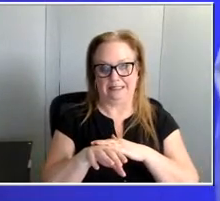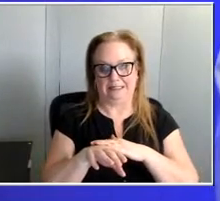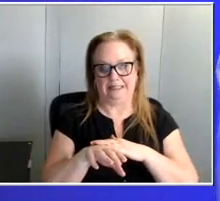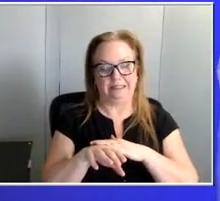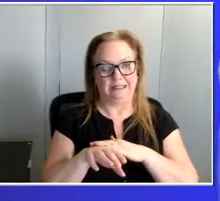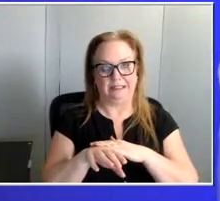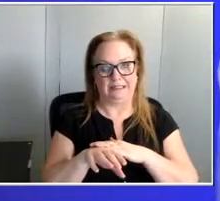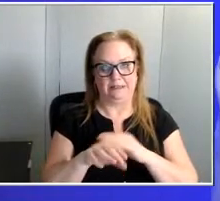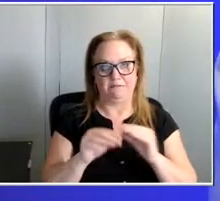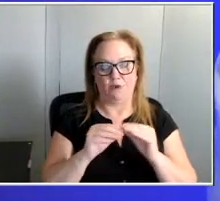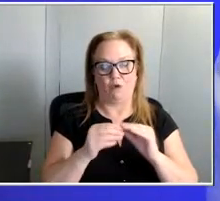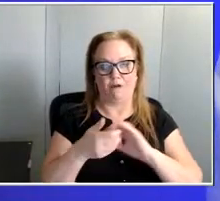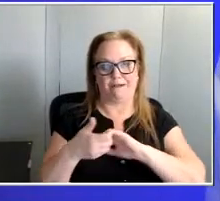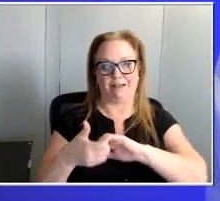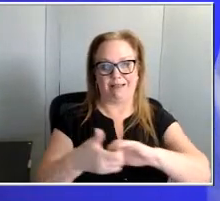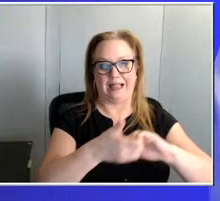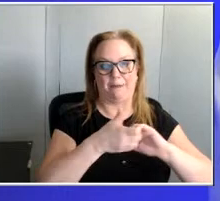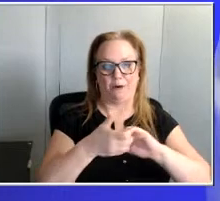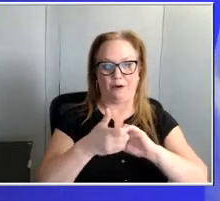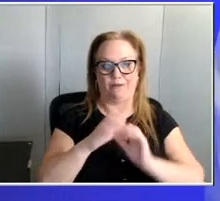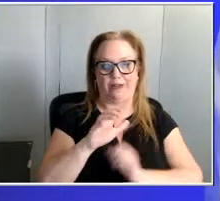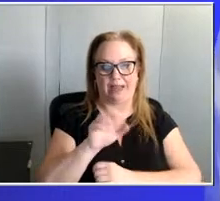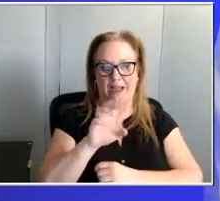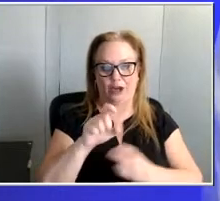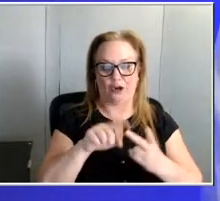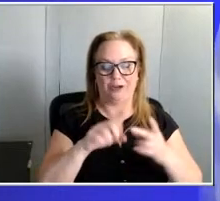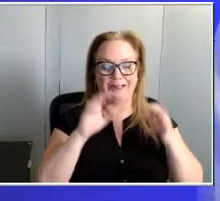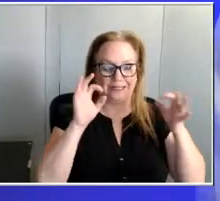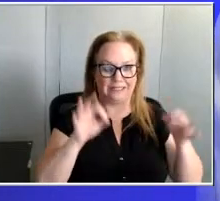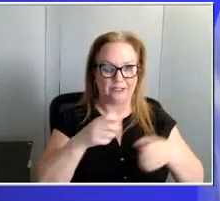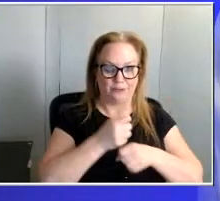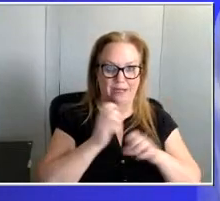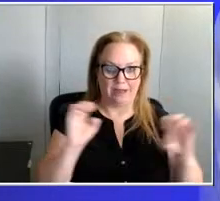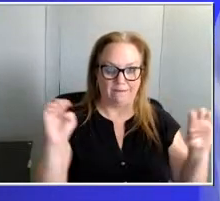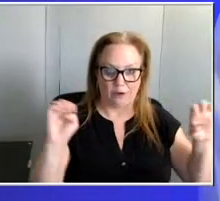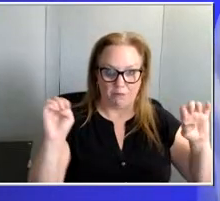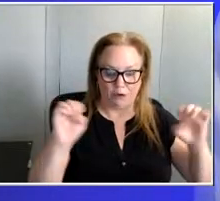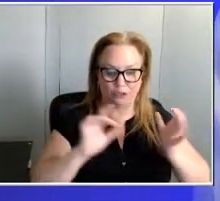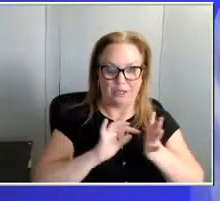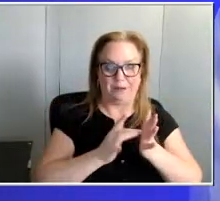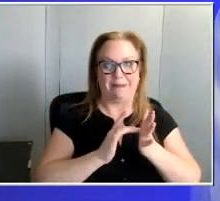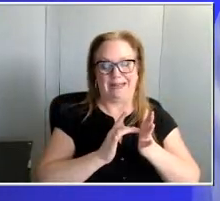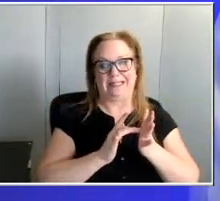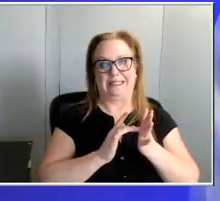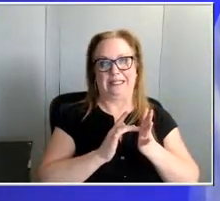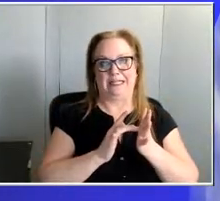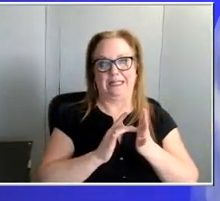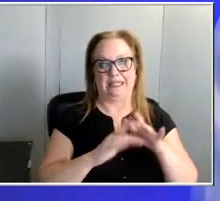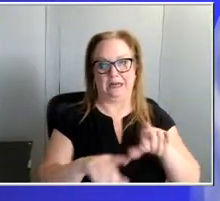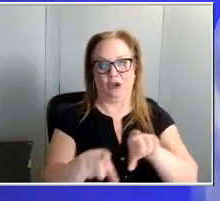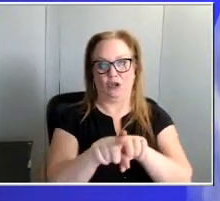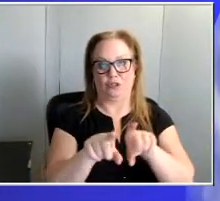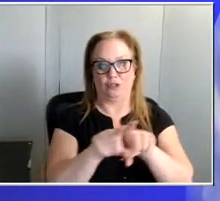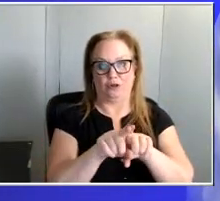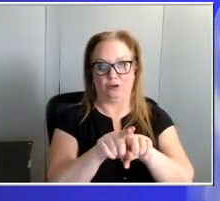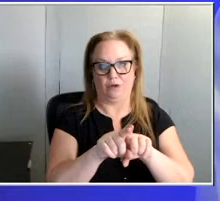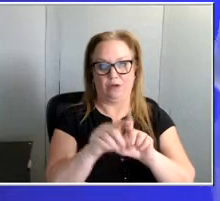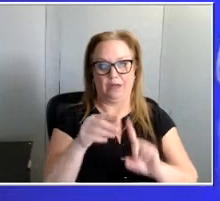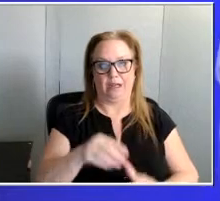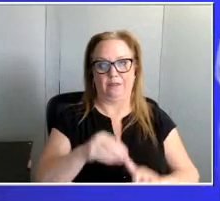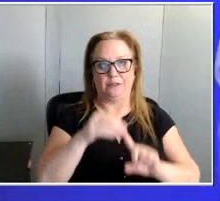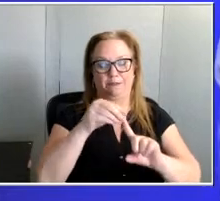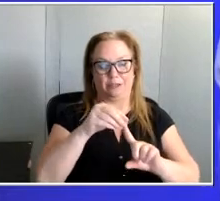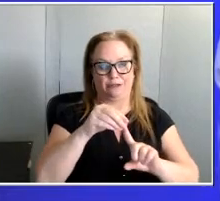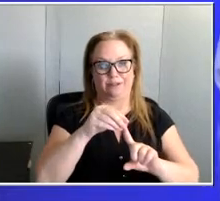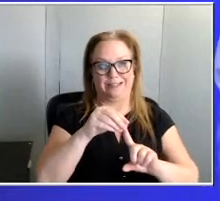more collaborative care and decision making for emergency medicine, as well as those specialty cases